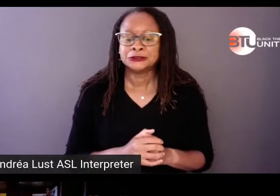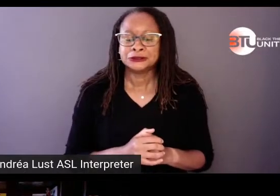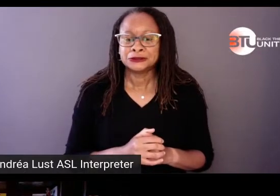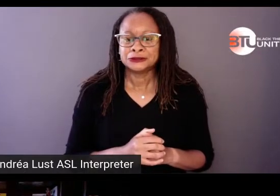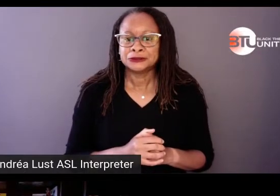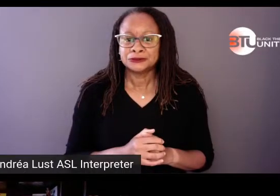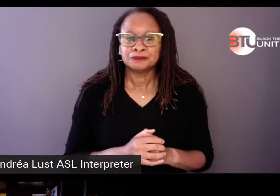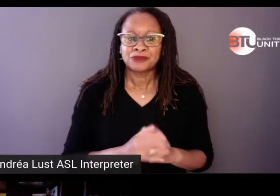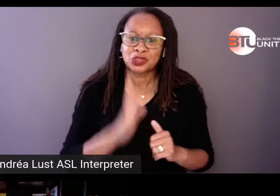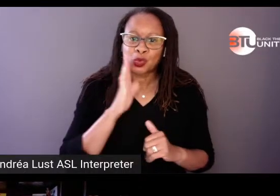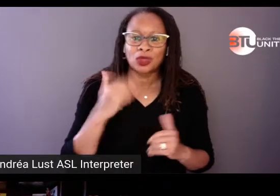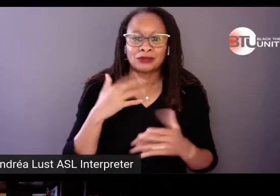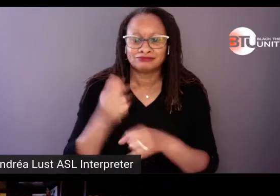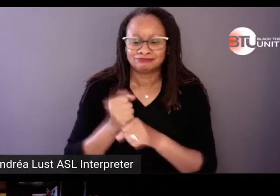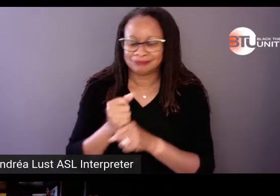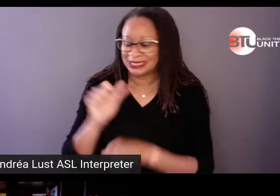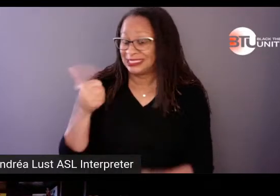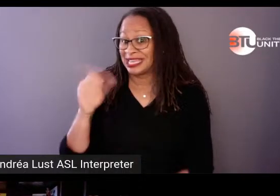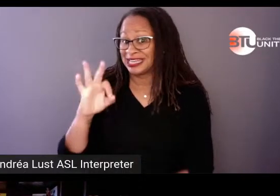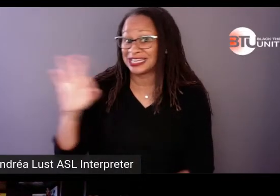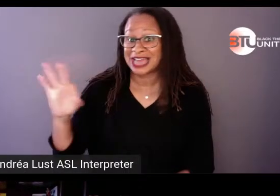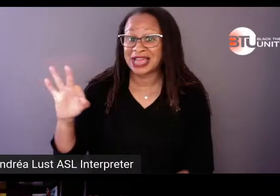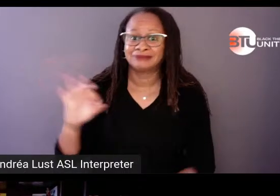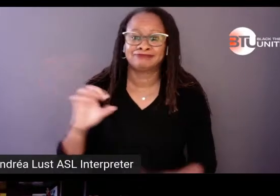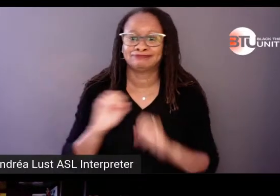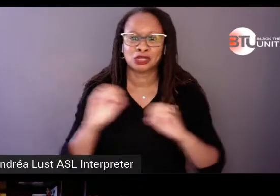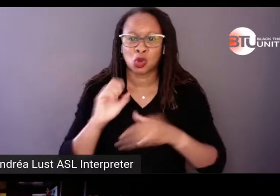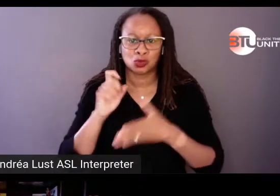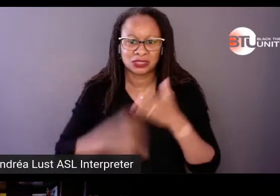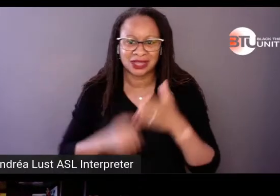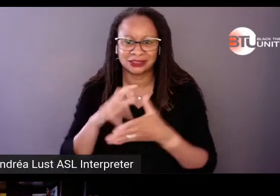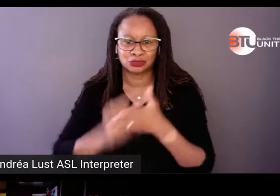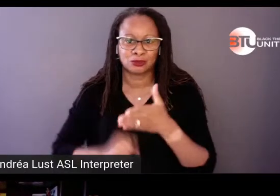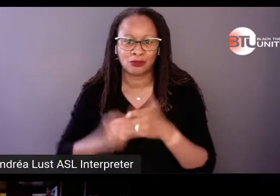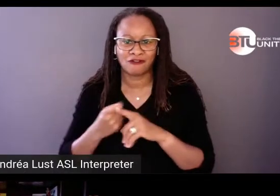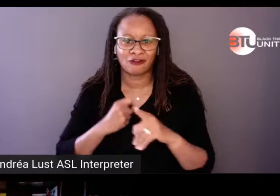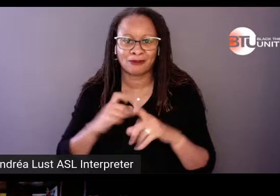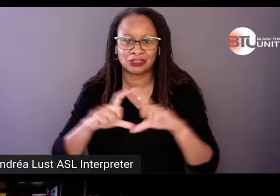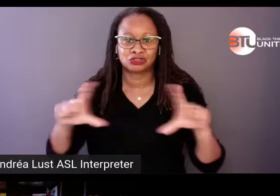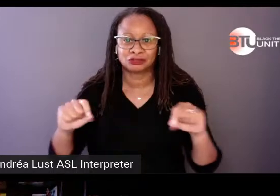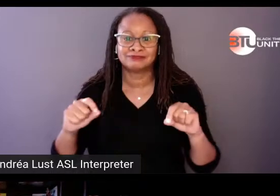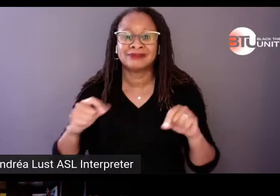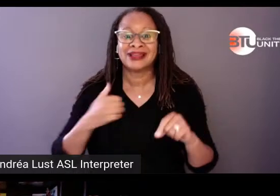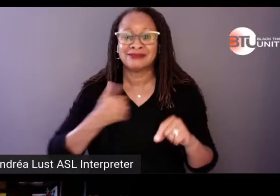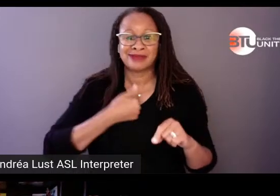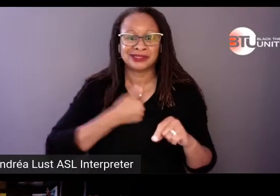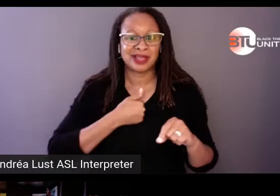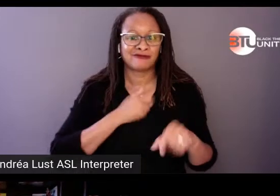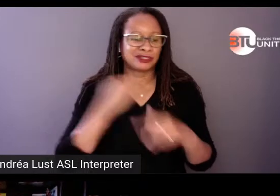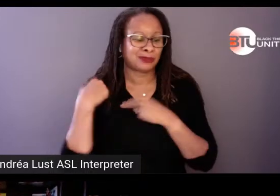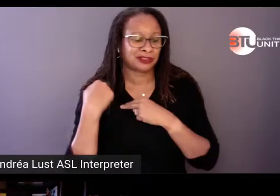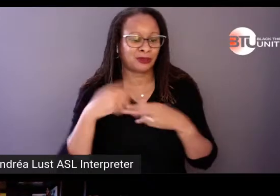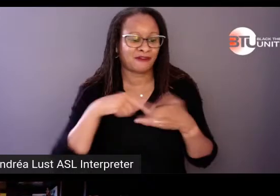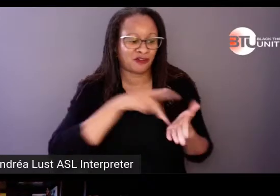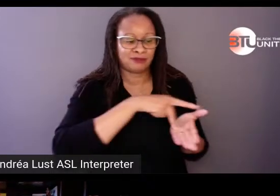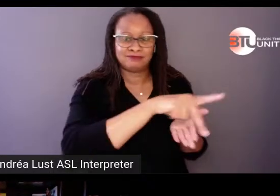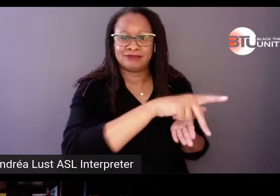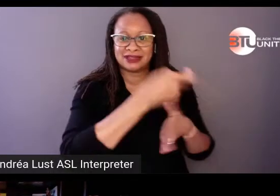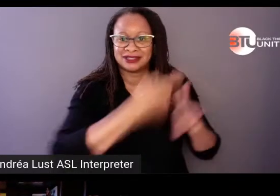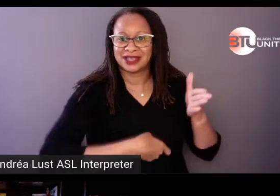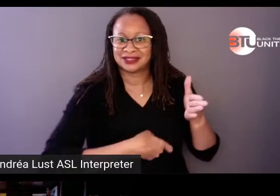You'll have a 1099 and you will pay your own